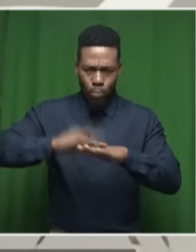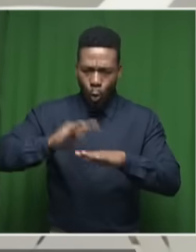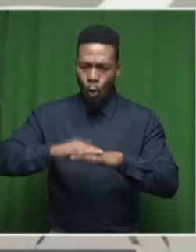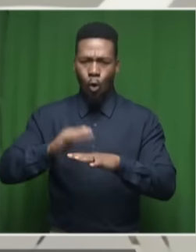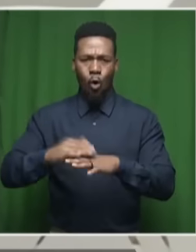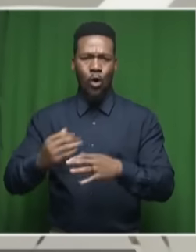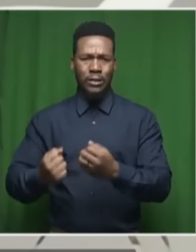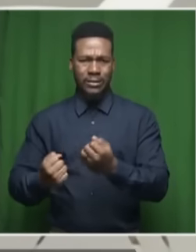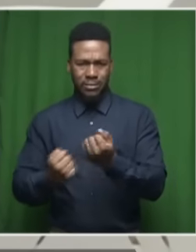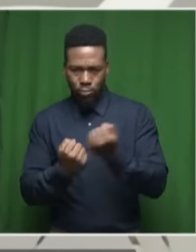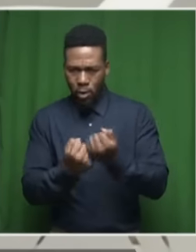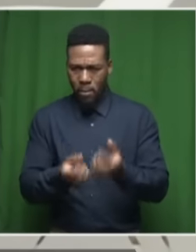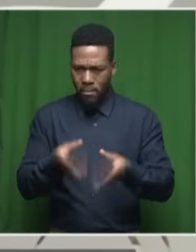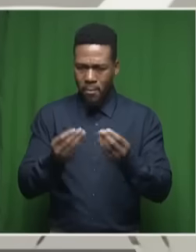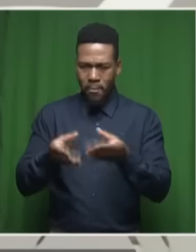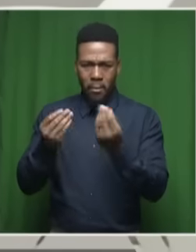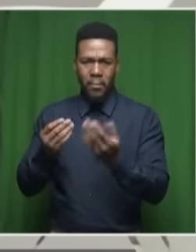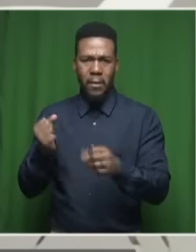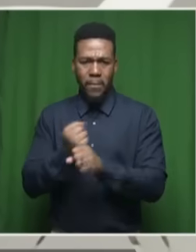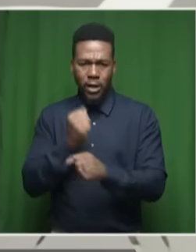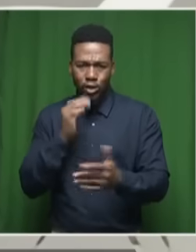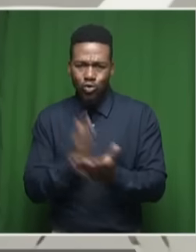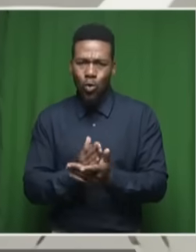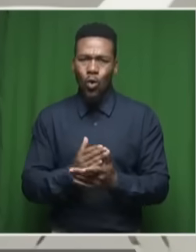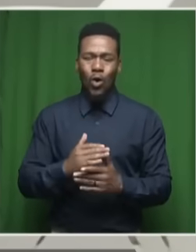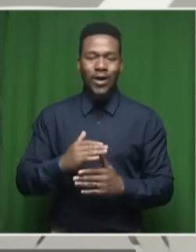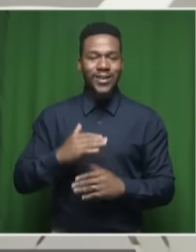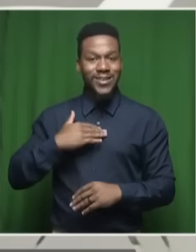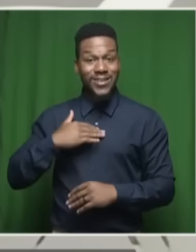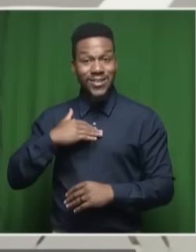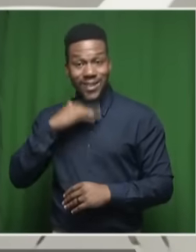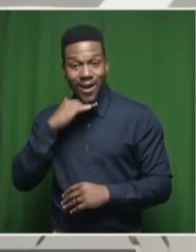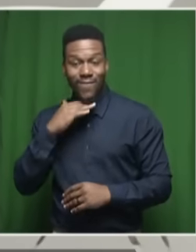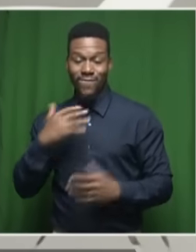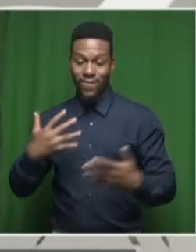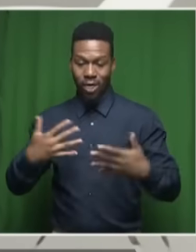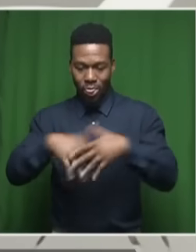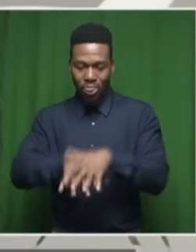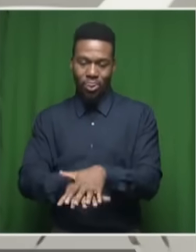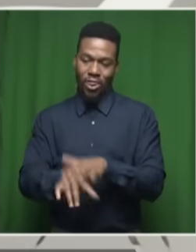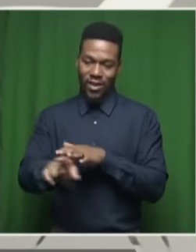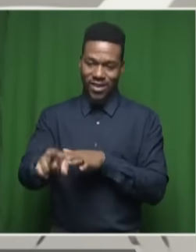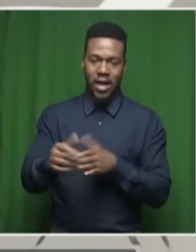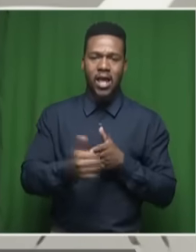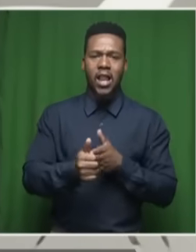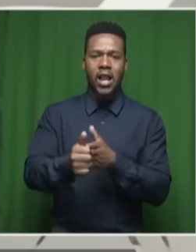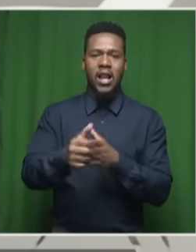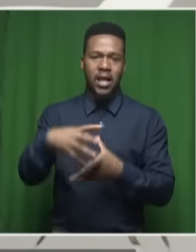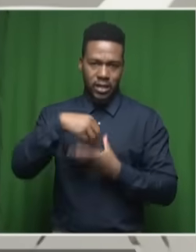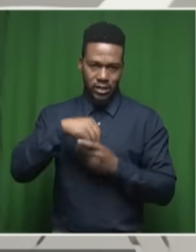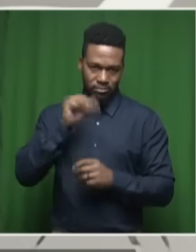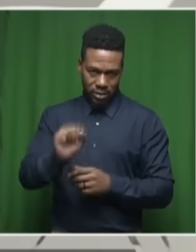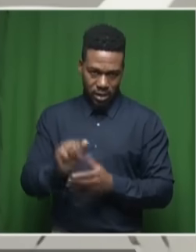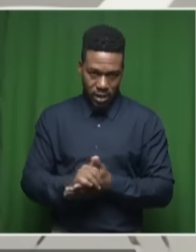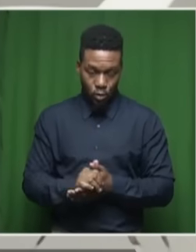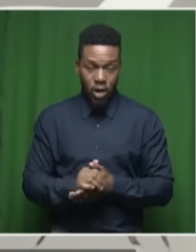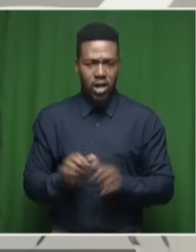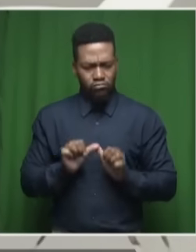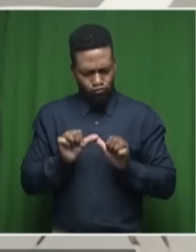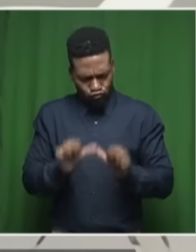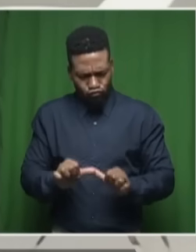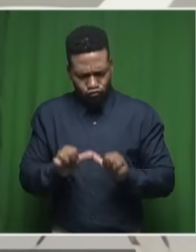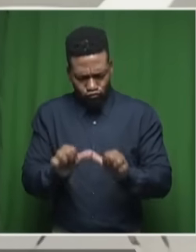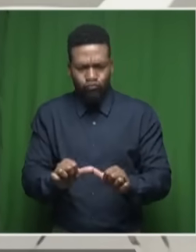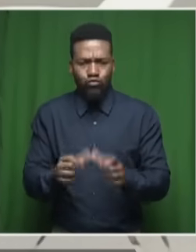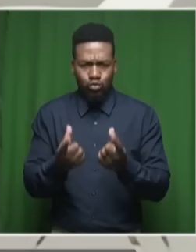is sufficient party cohesion within the leadership, and maintain whatever they've been doing that has